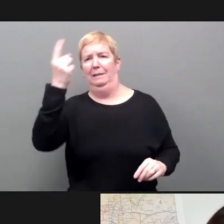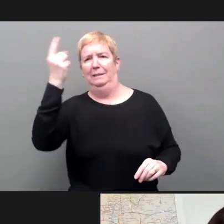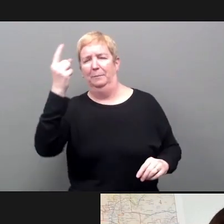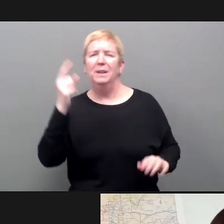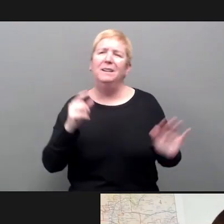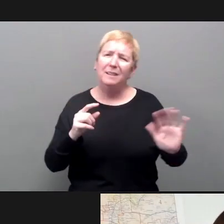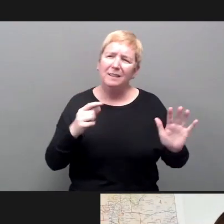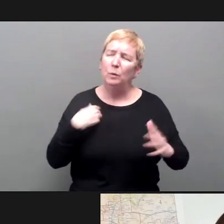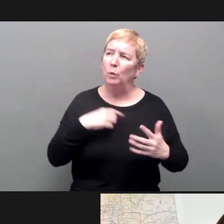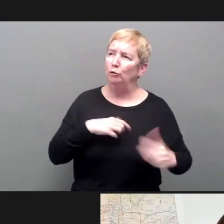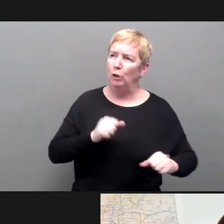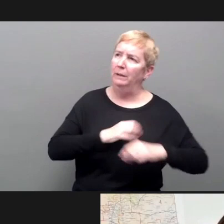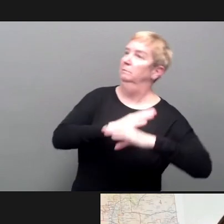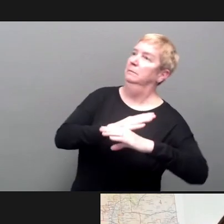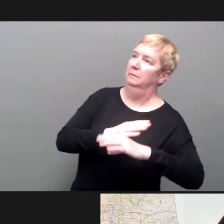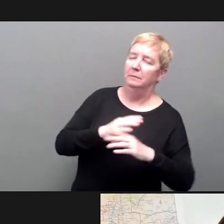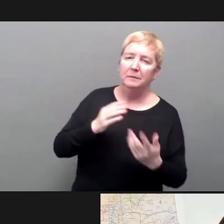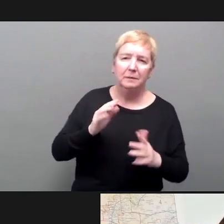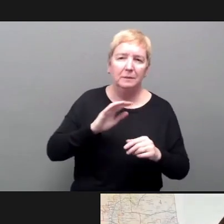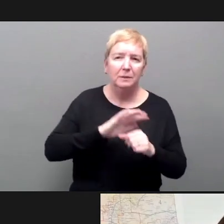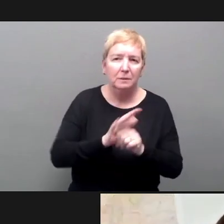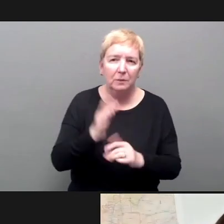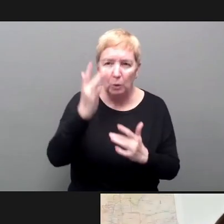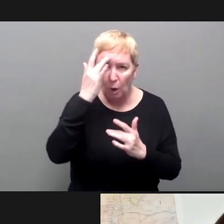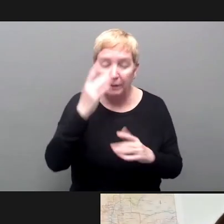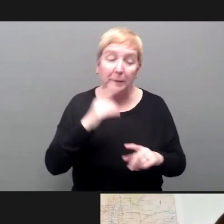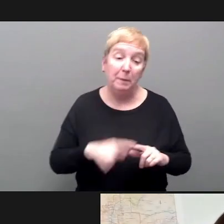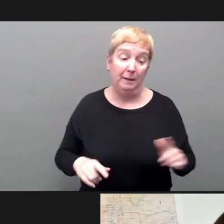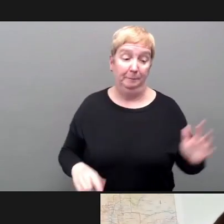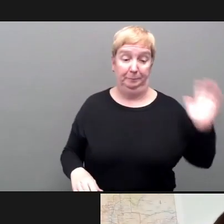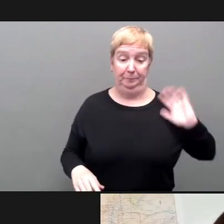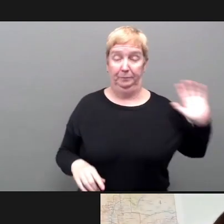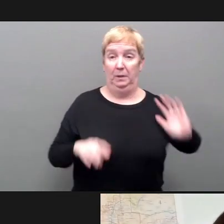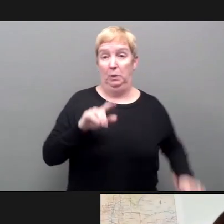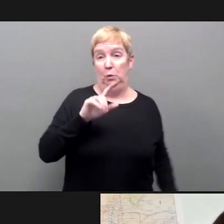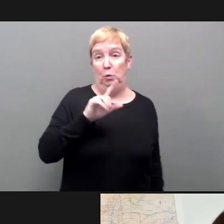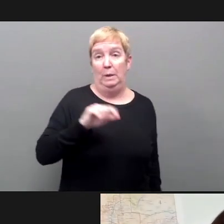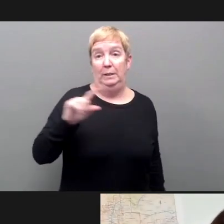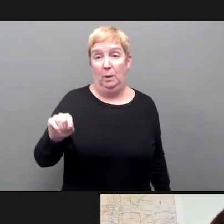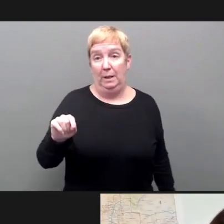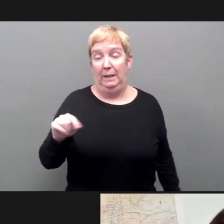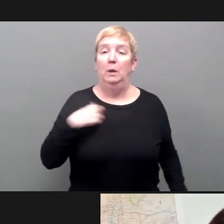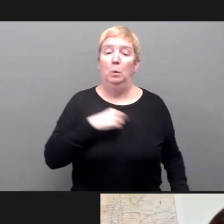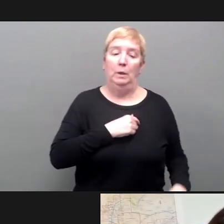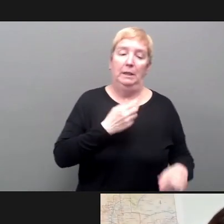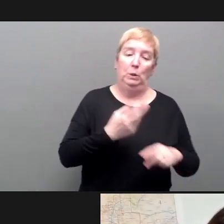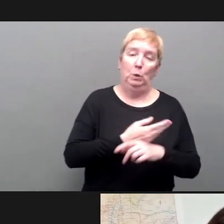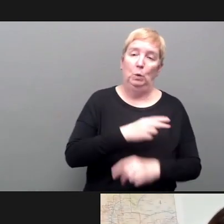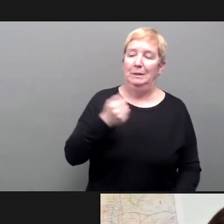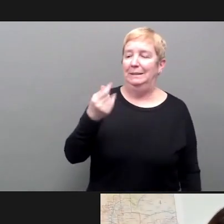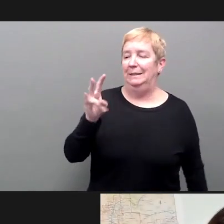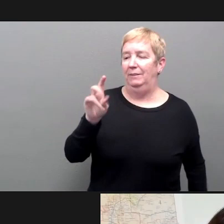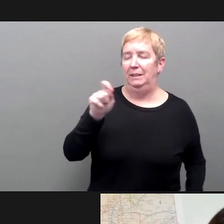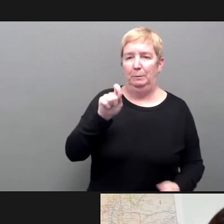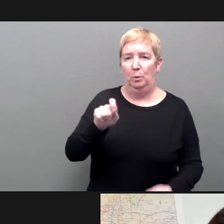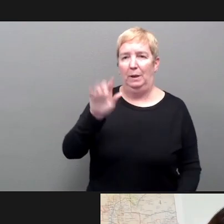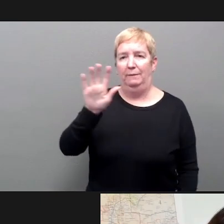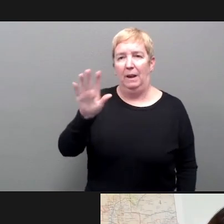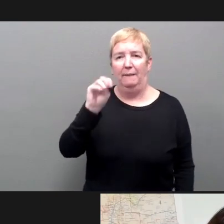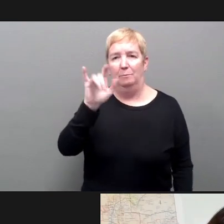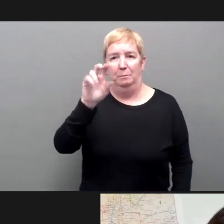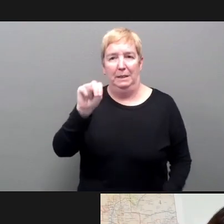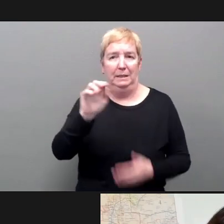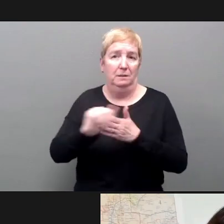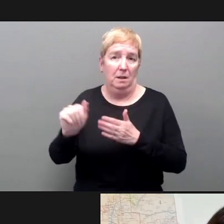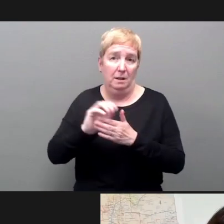lethal disease. Since 2020, we've used $17.5 million